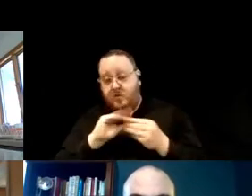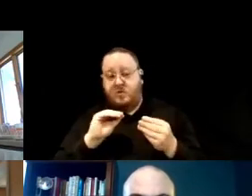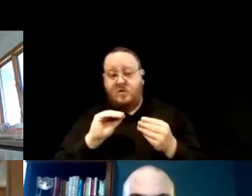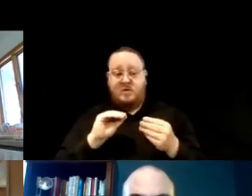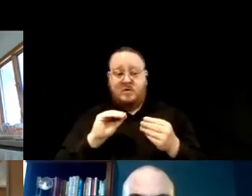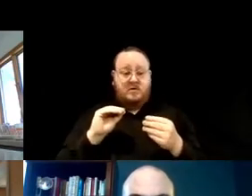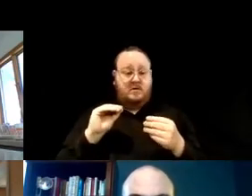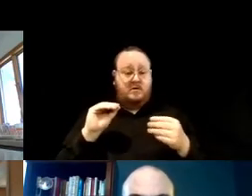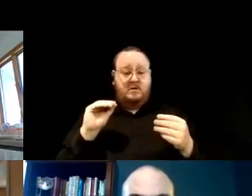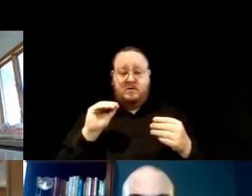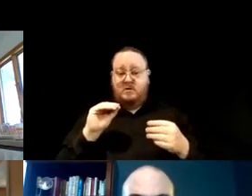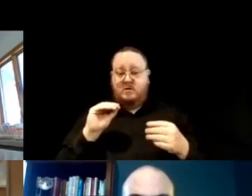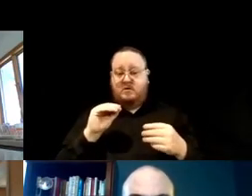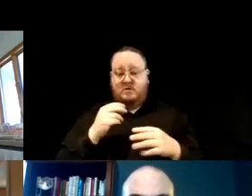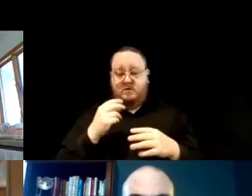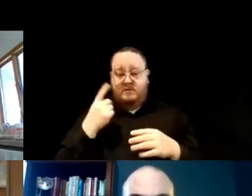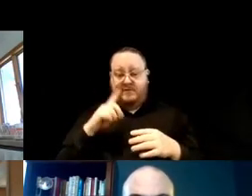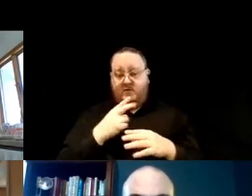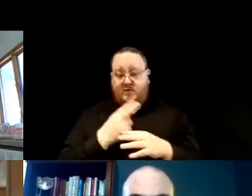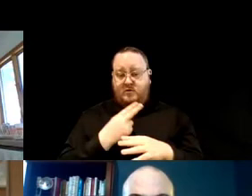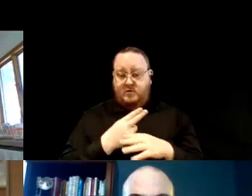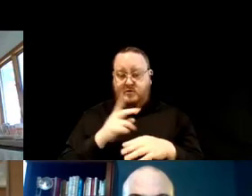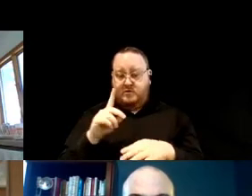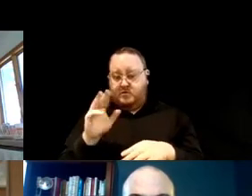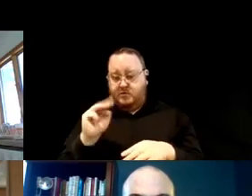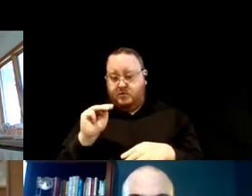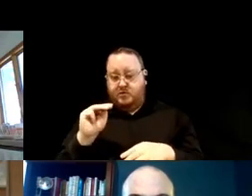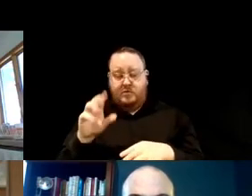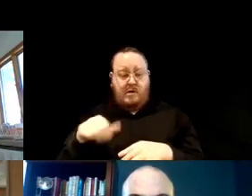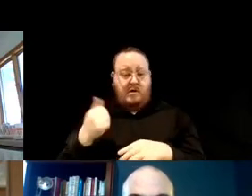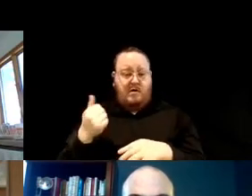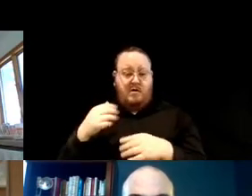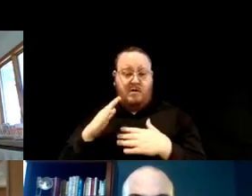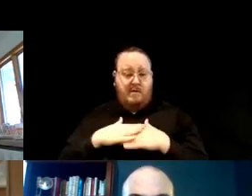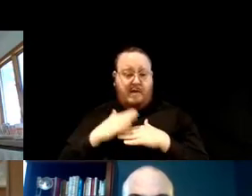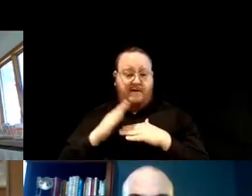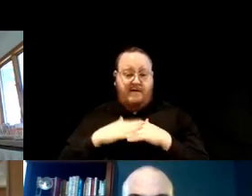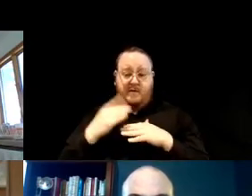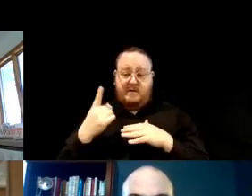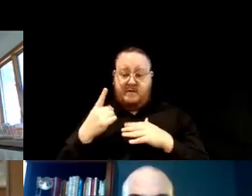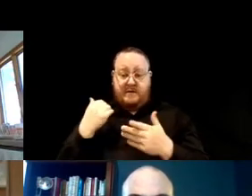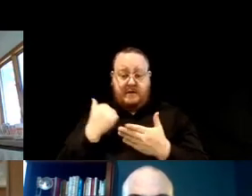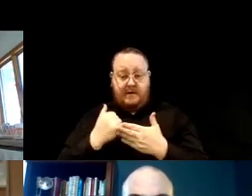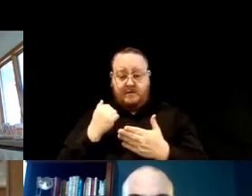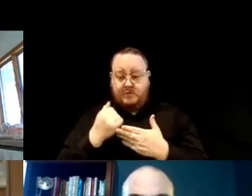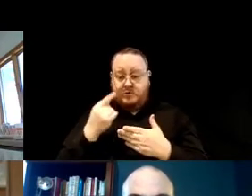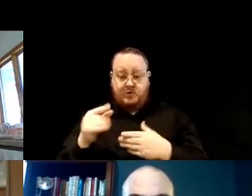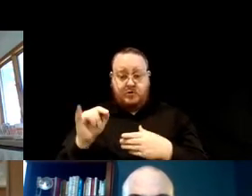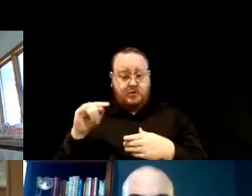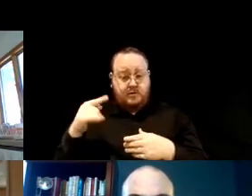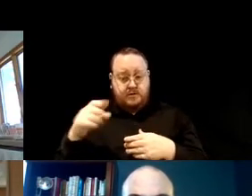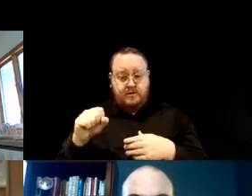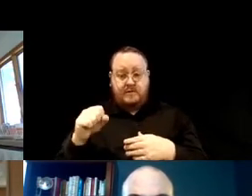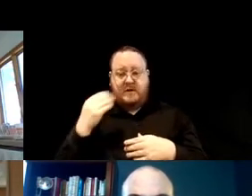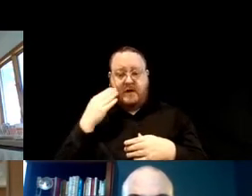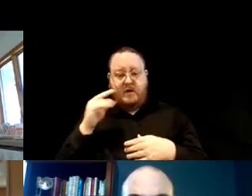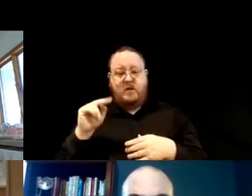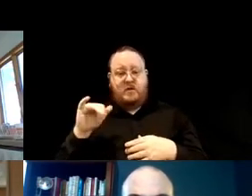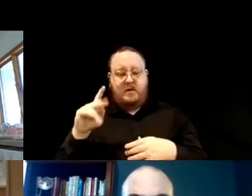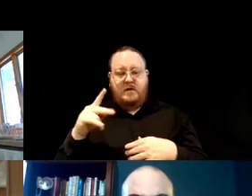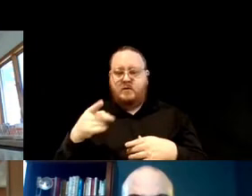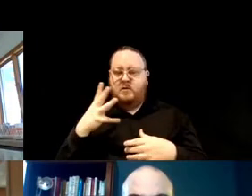another platform? Tips that have helped them? I know, Nick, that you're pretty